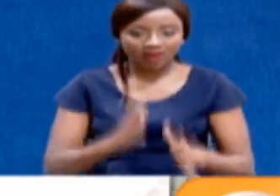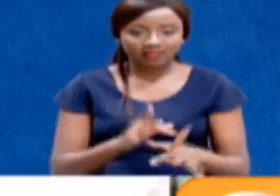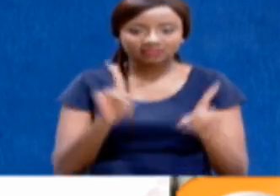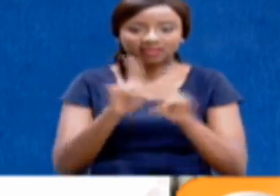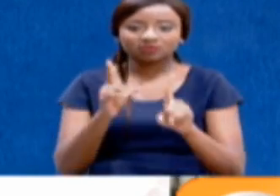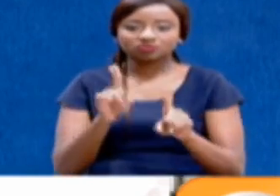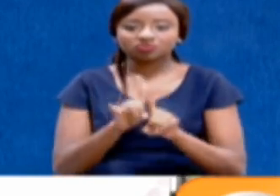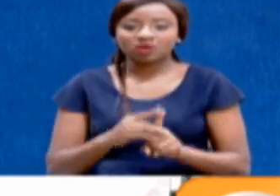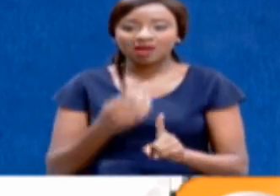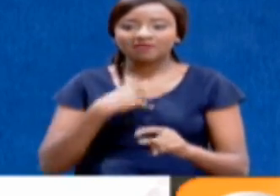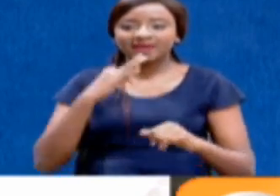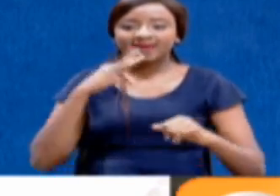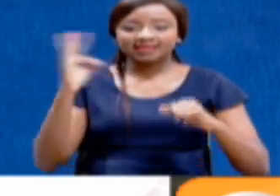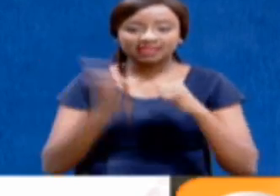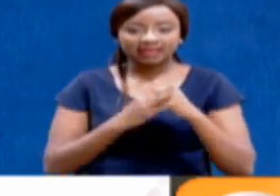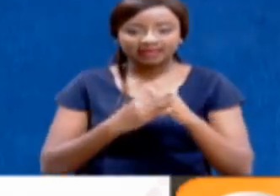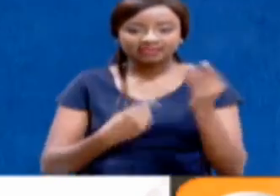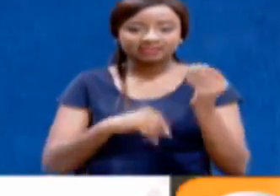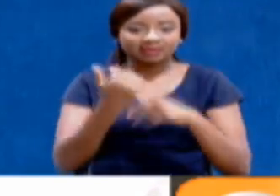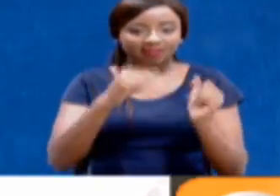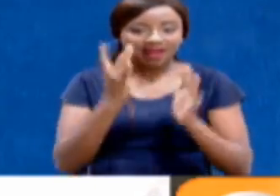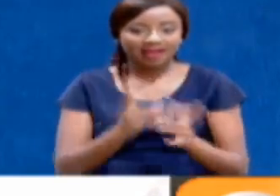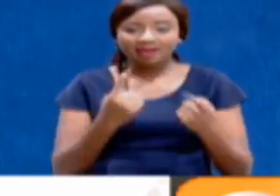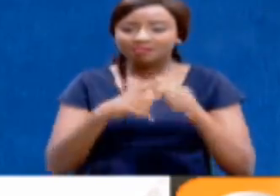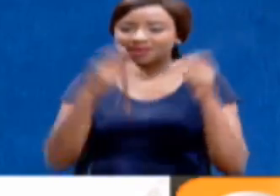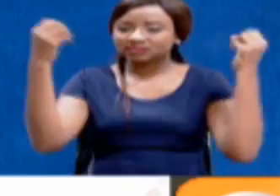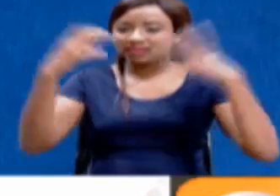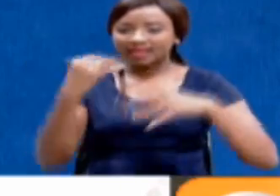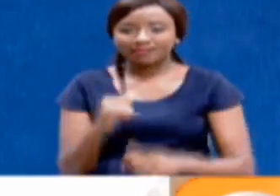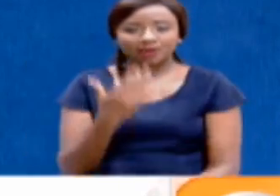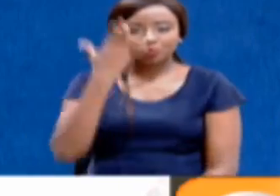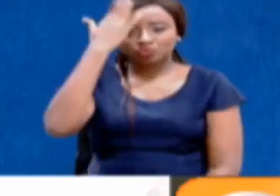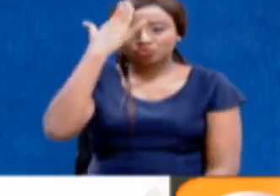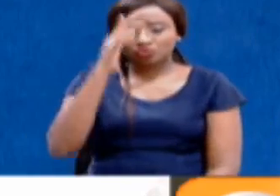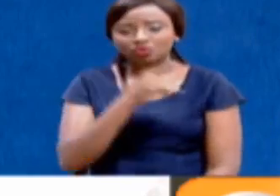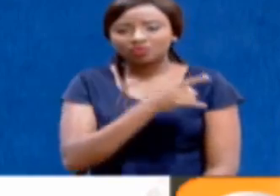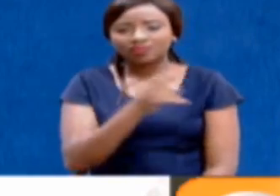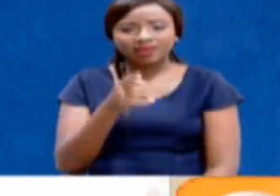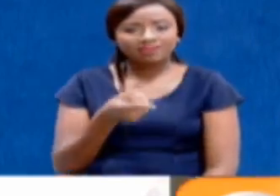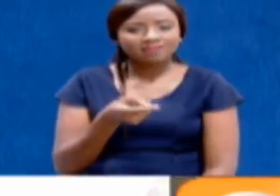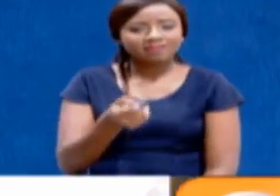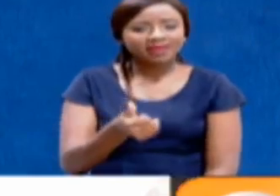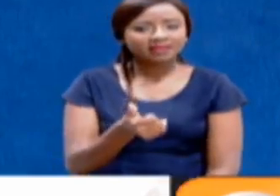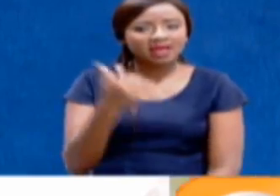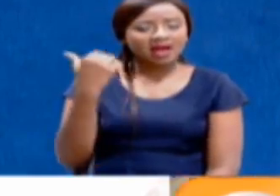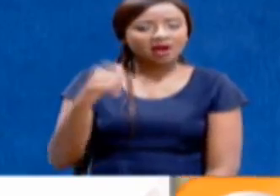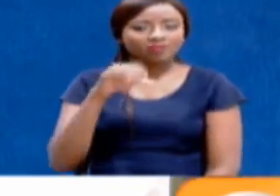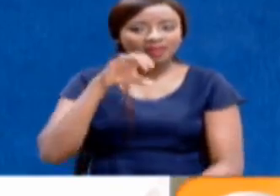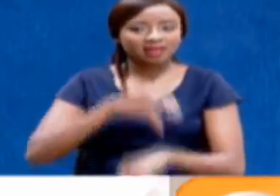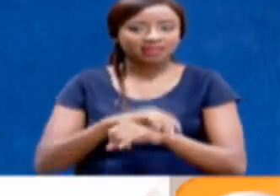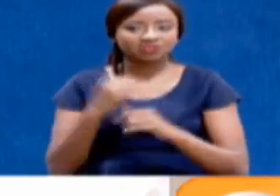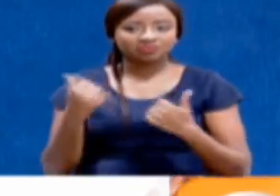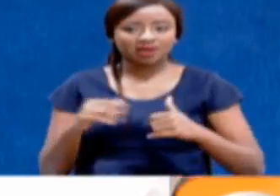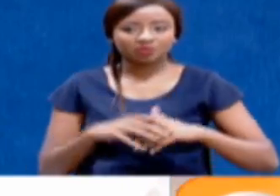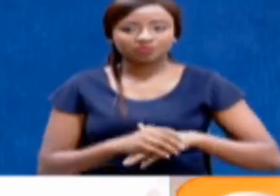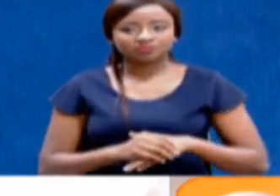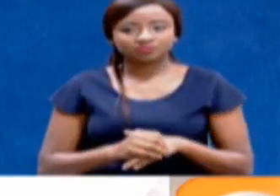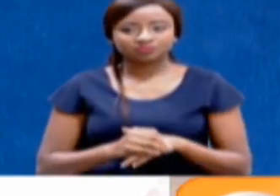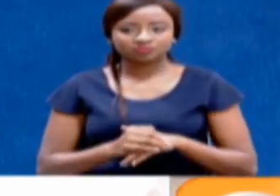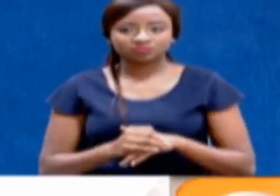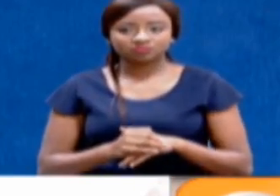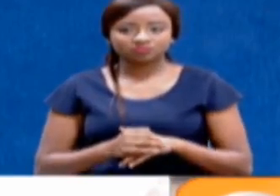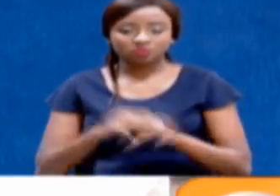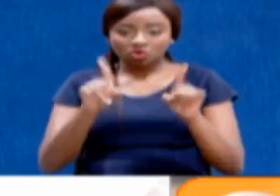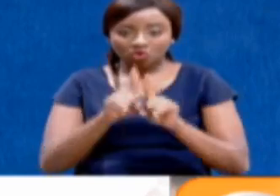800 suppliers. It is still not clear how many of these suppliers have had their pay delayed by over 90 days. While